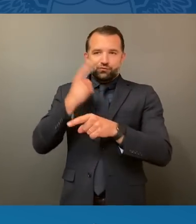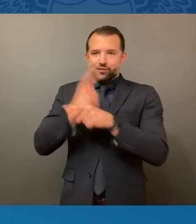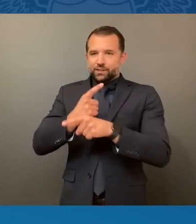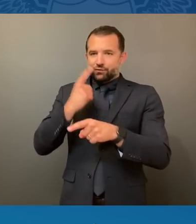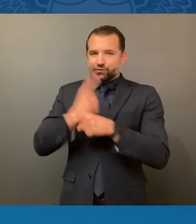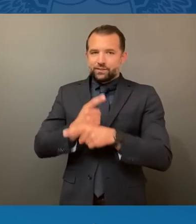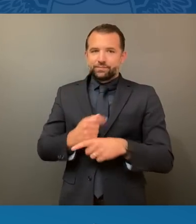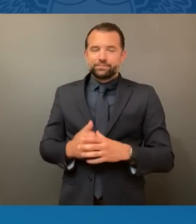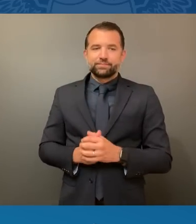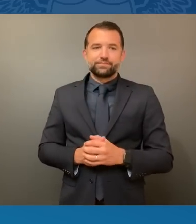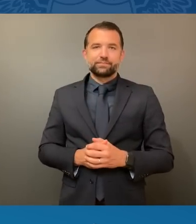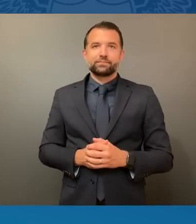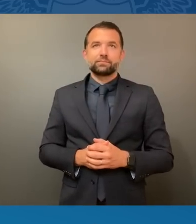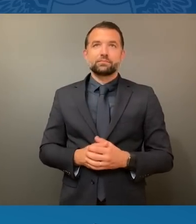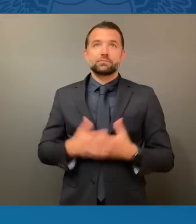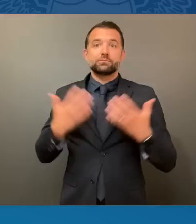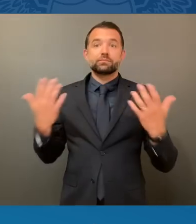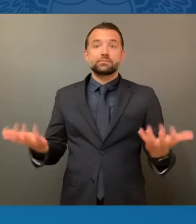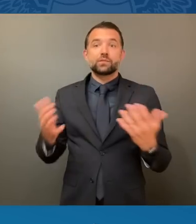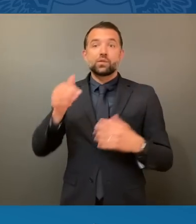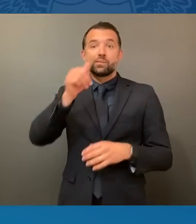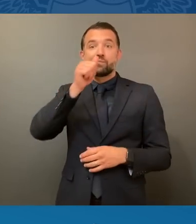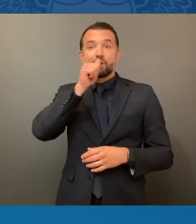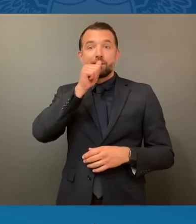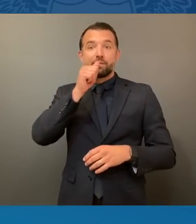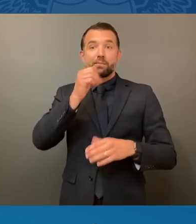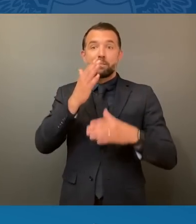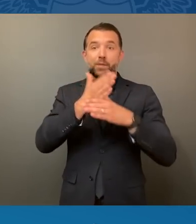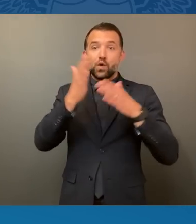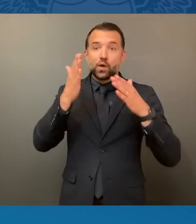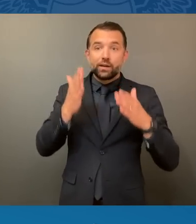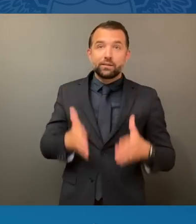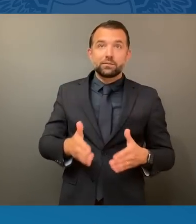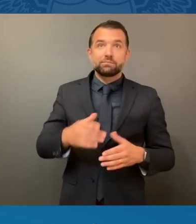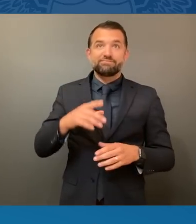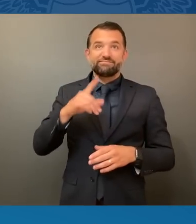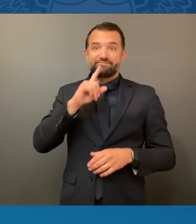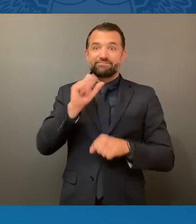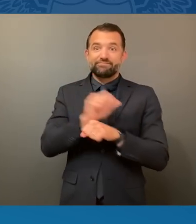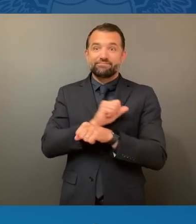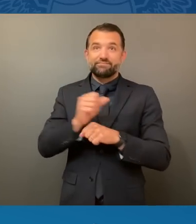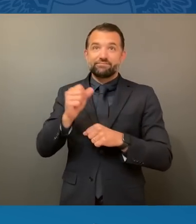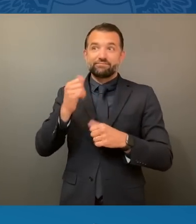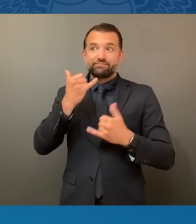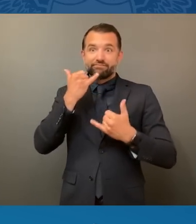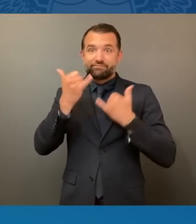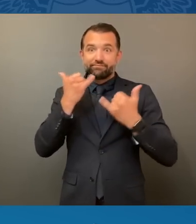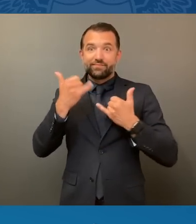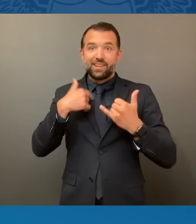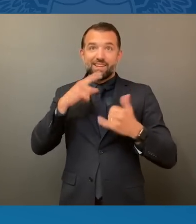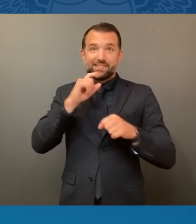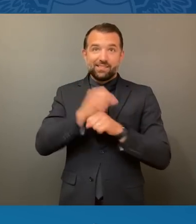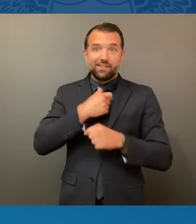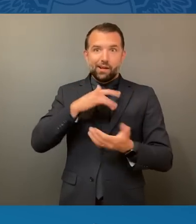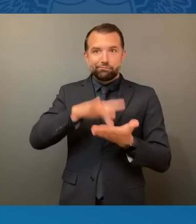together private partners, and I got on the phone and I did. called folks, you know that. I do.